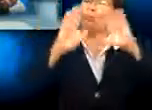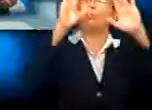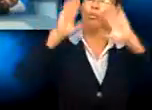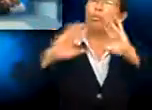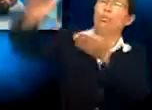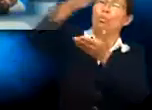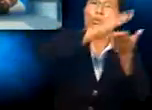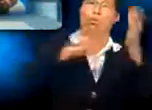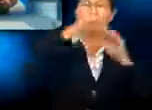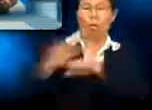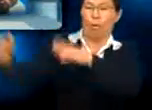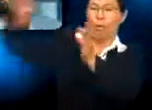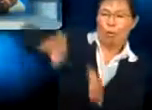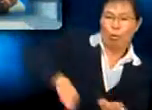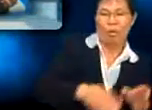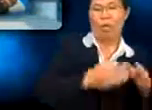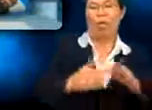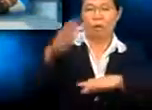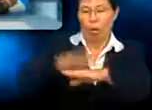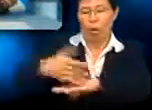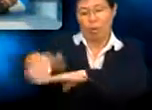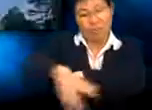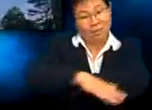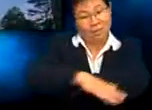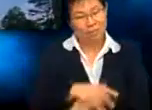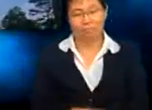and even waves that roll on the sea.